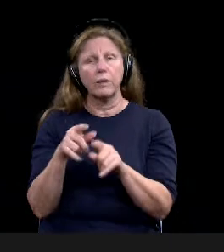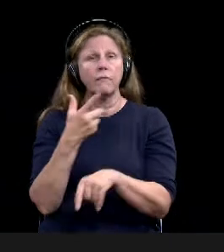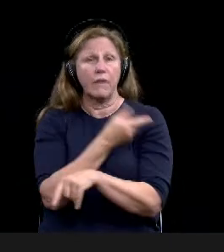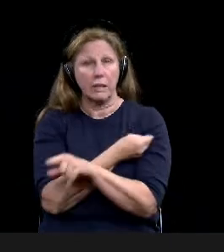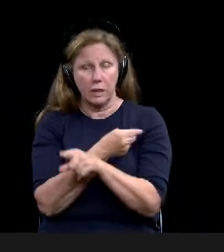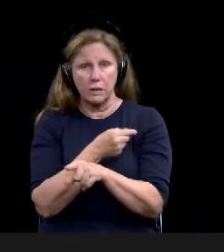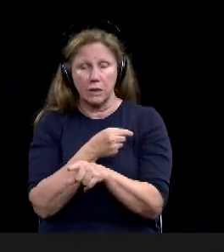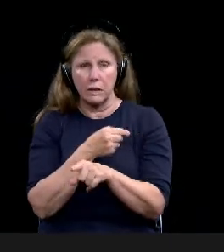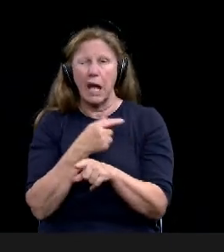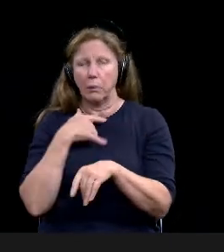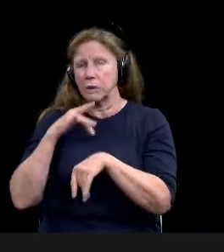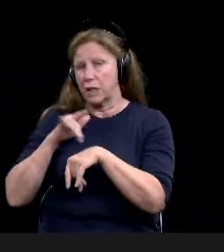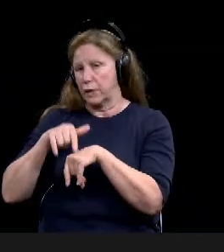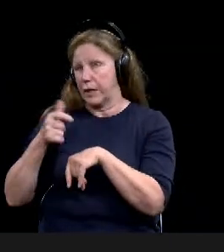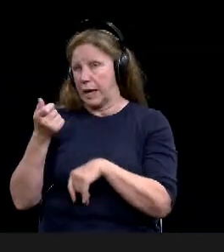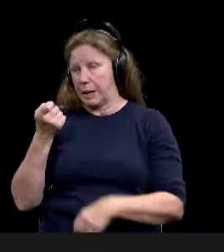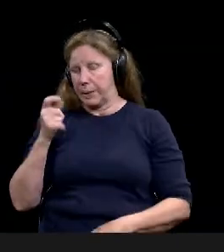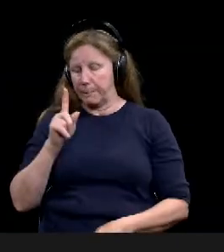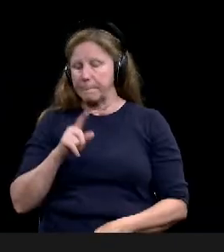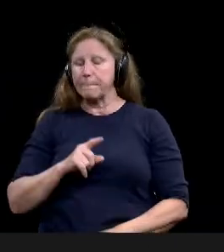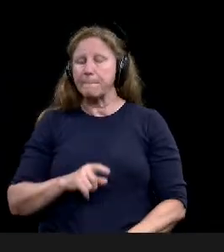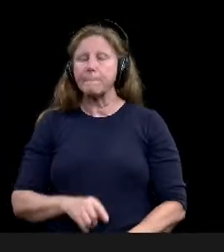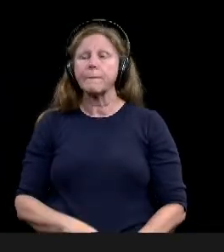screen here.